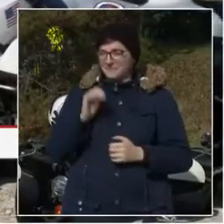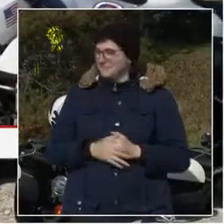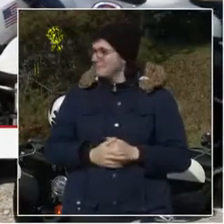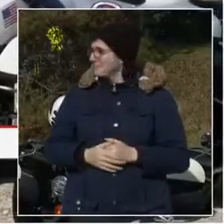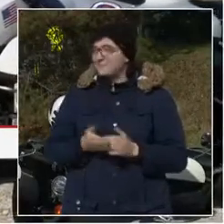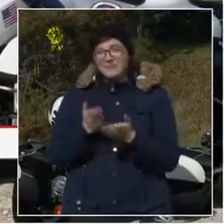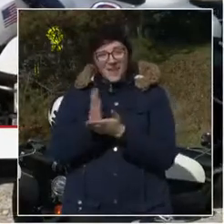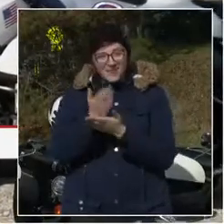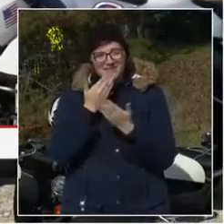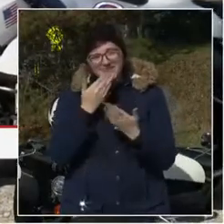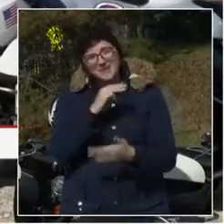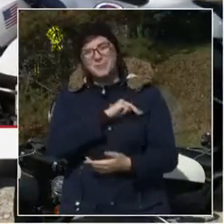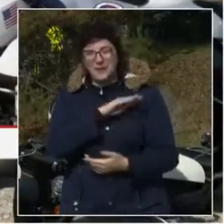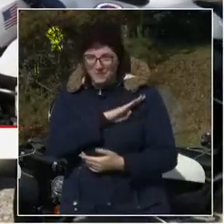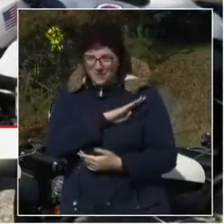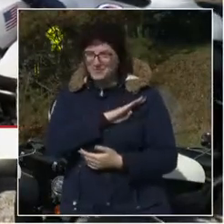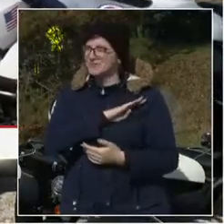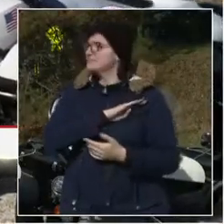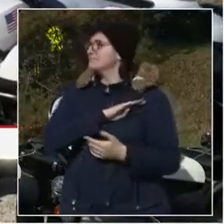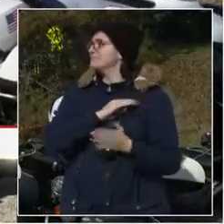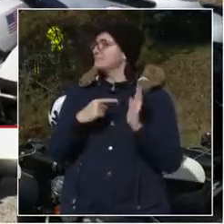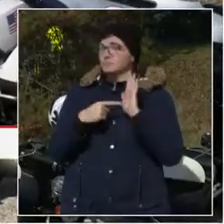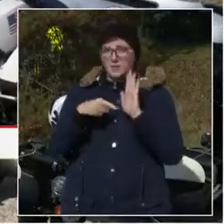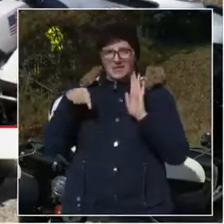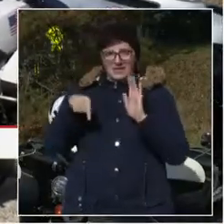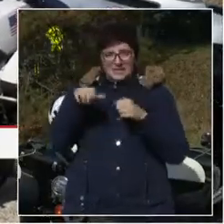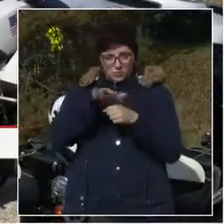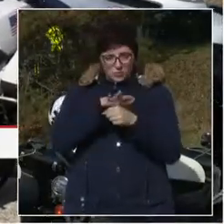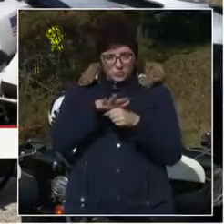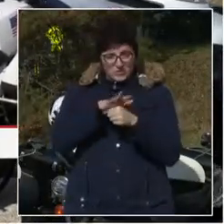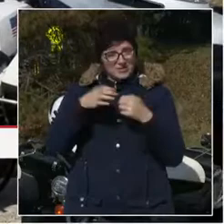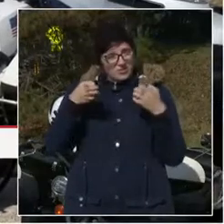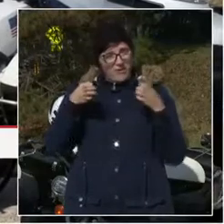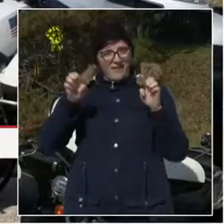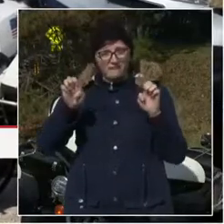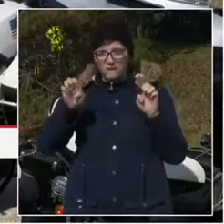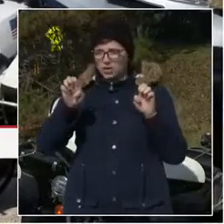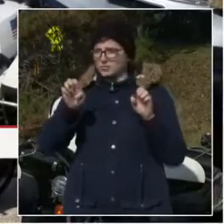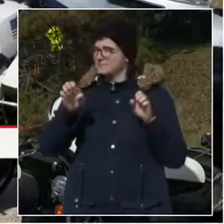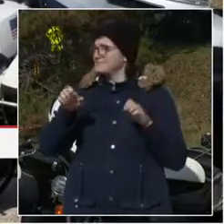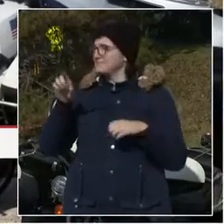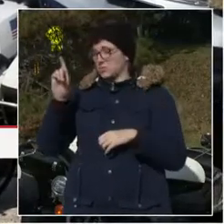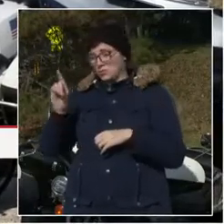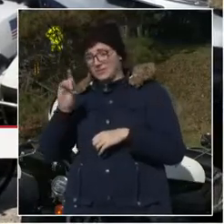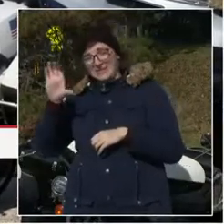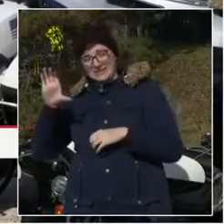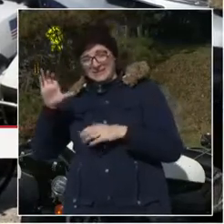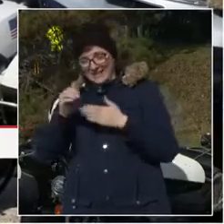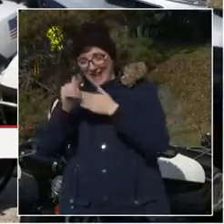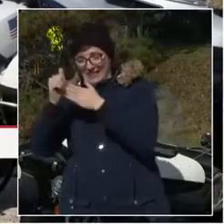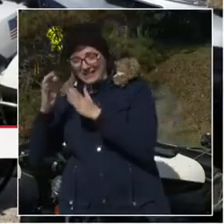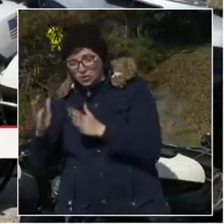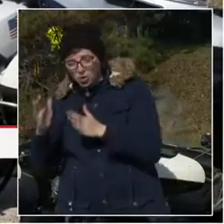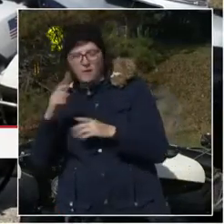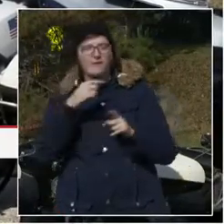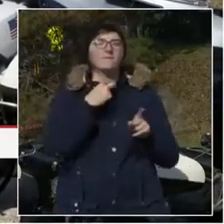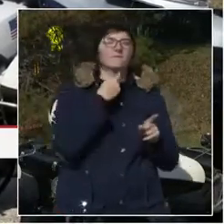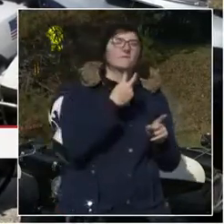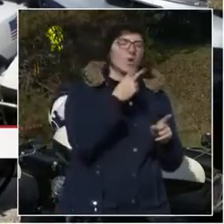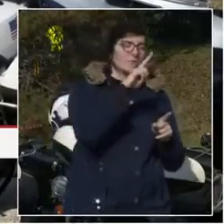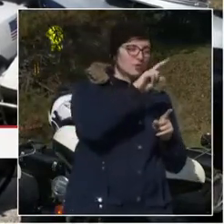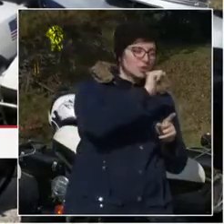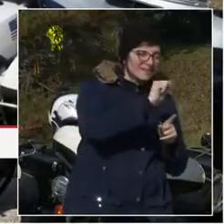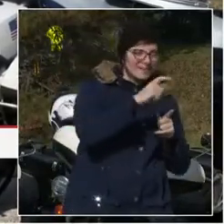All right, thank you, Mayor. To demonstrate that this is a regional effort, we're going from the leader of the District of Columbia to a voice from Virginia and a voice